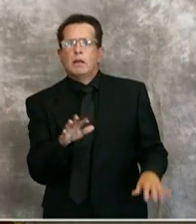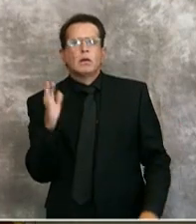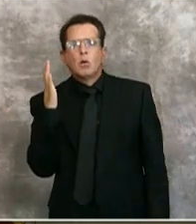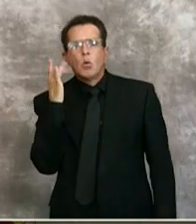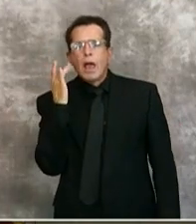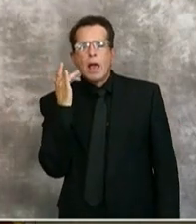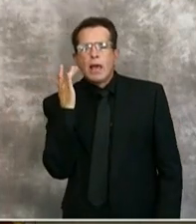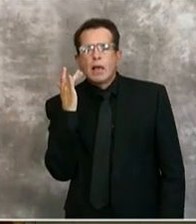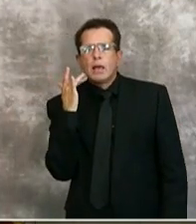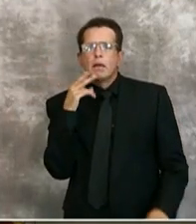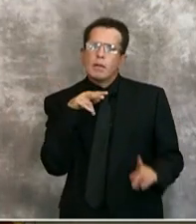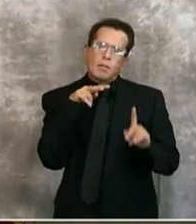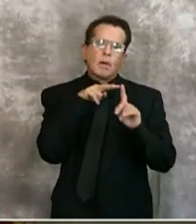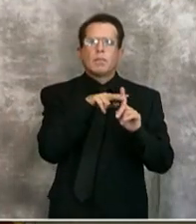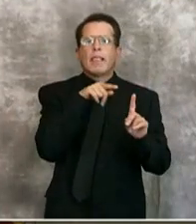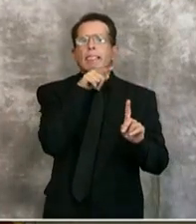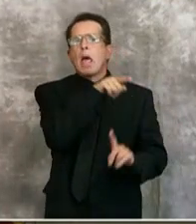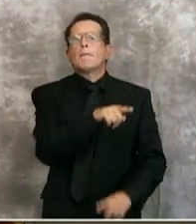going to respond.